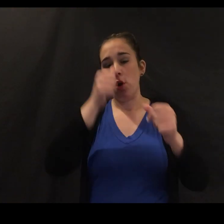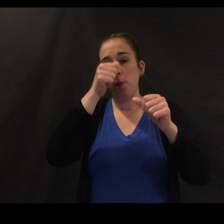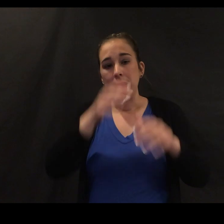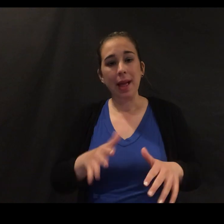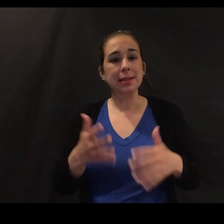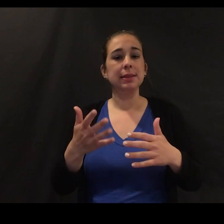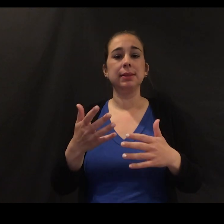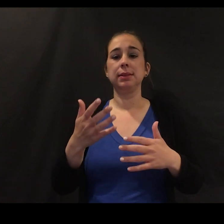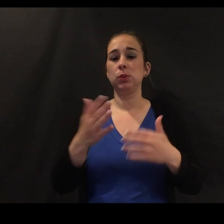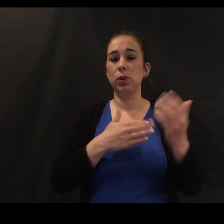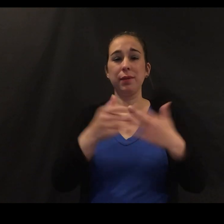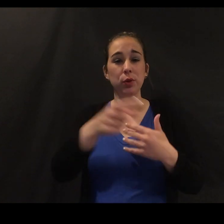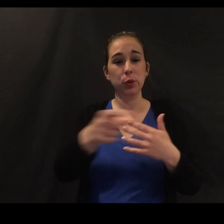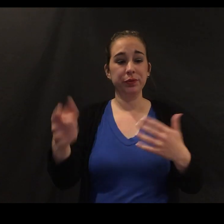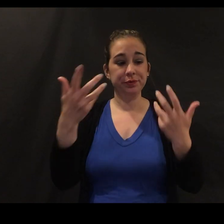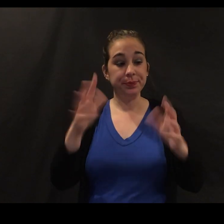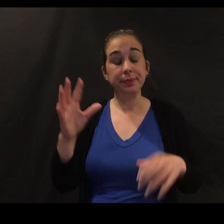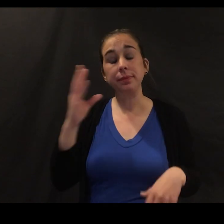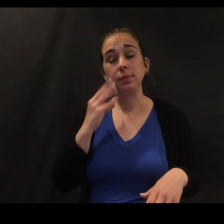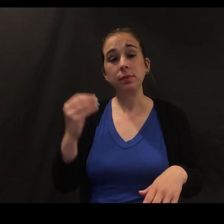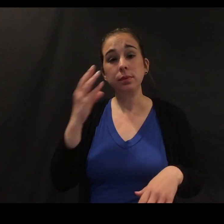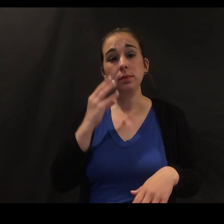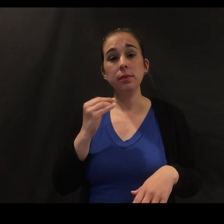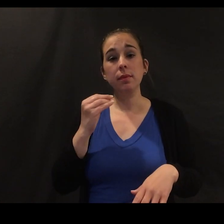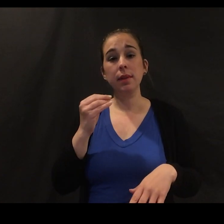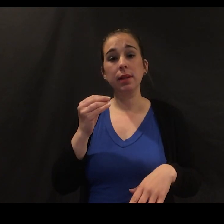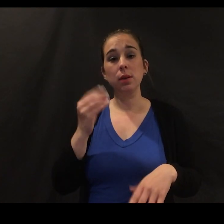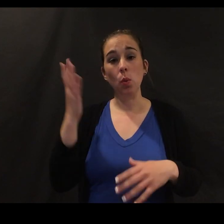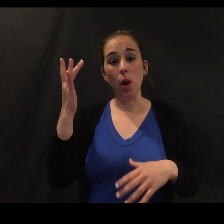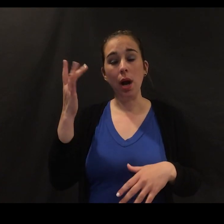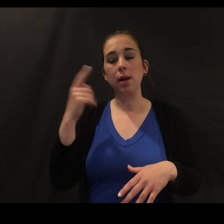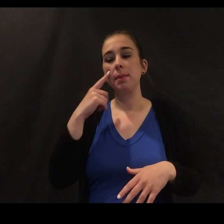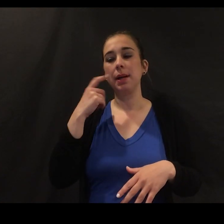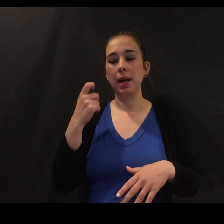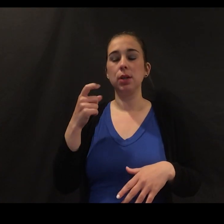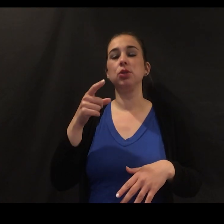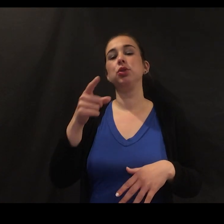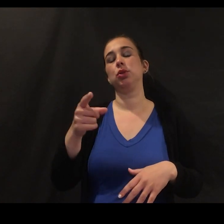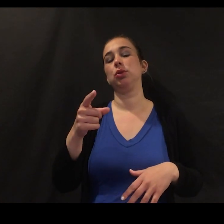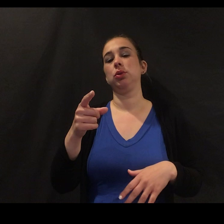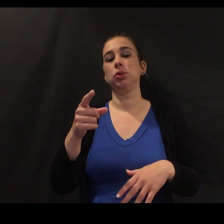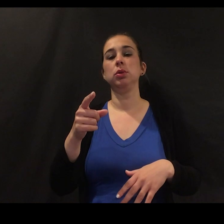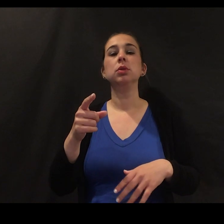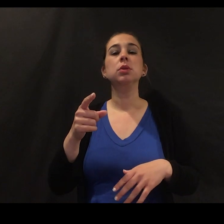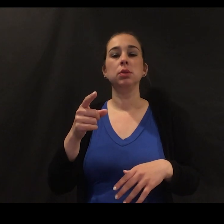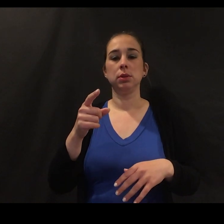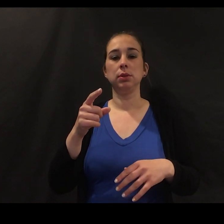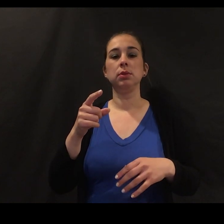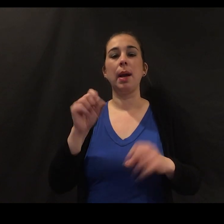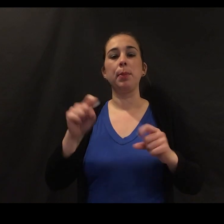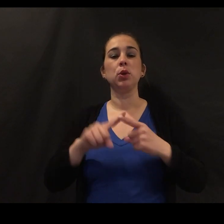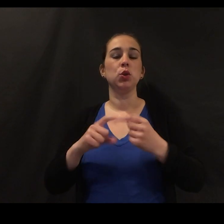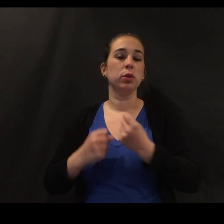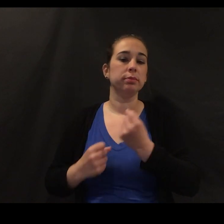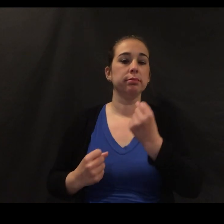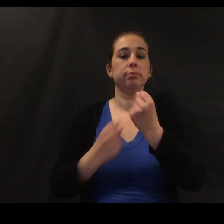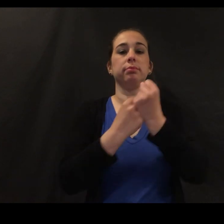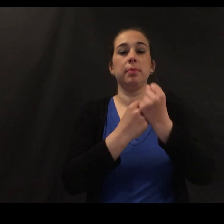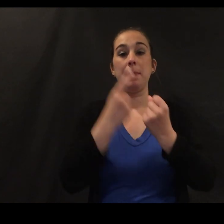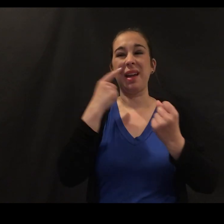you've experienced, it's because you're now standing on the shoulders of somebody else. Somebody helps you in the journey, right?